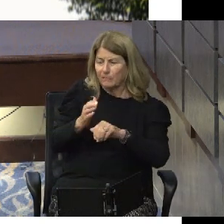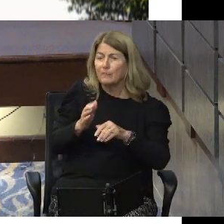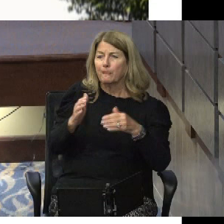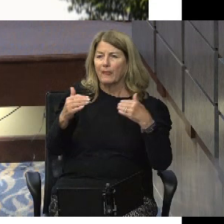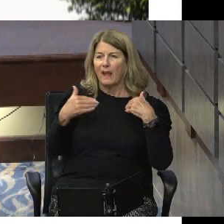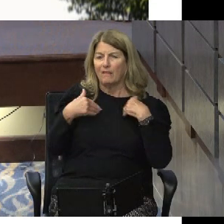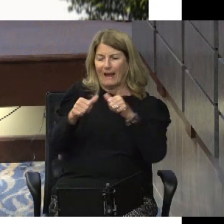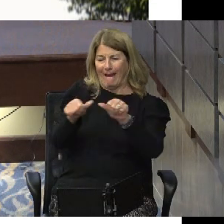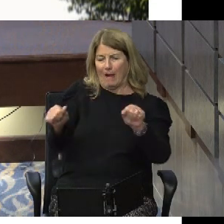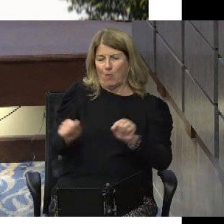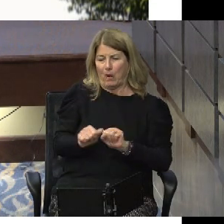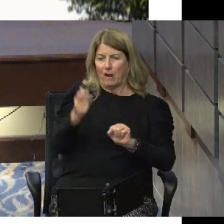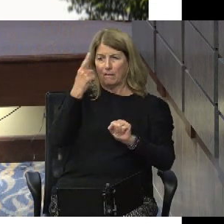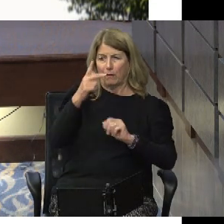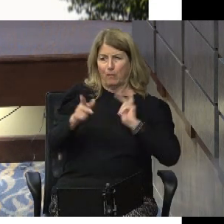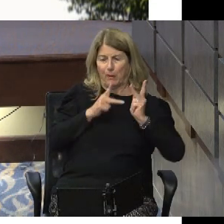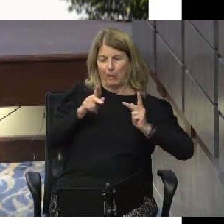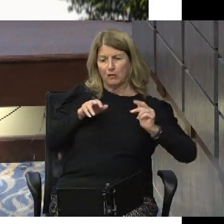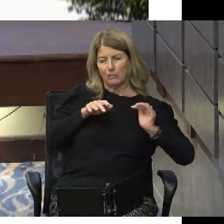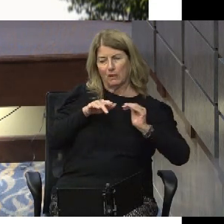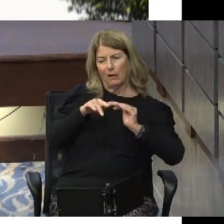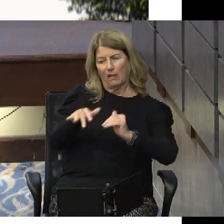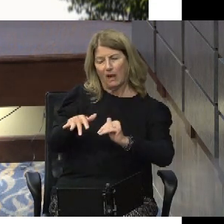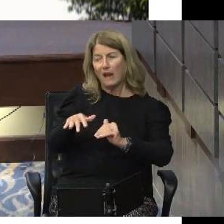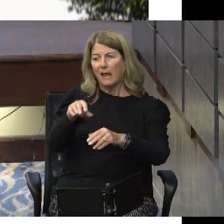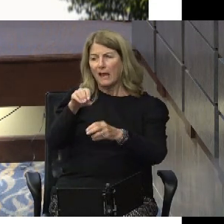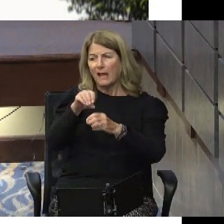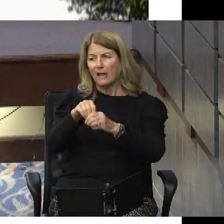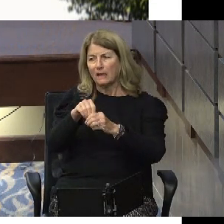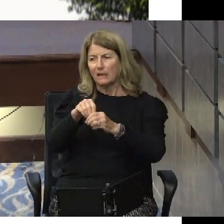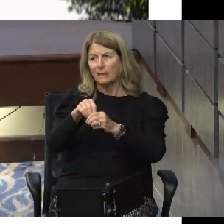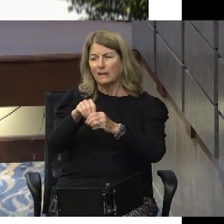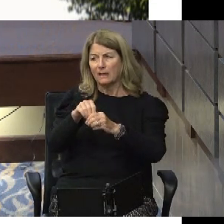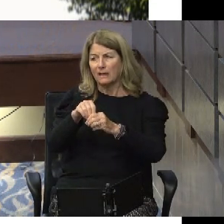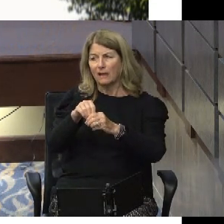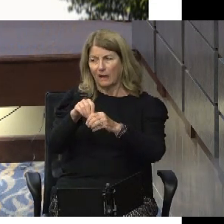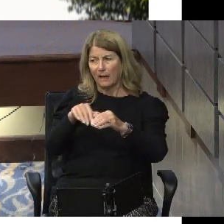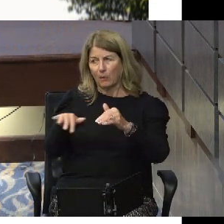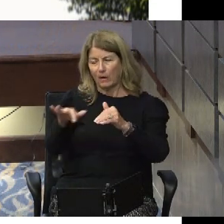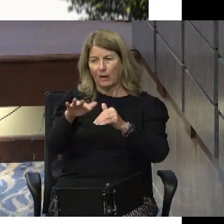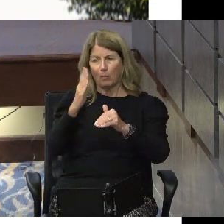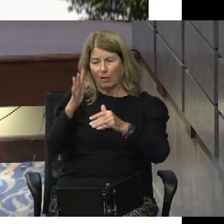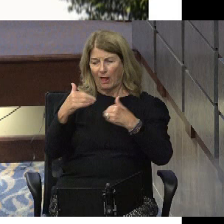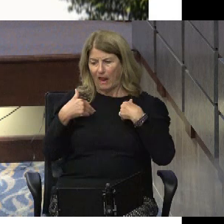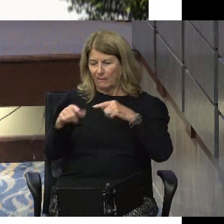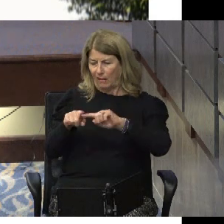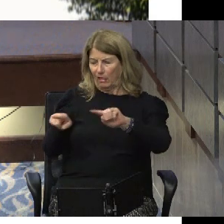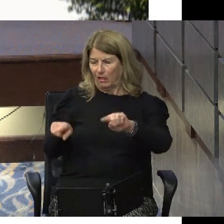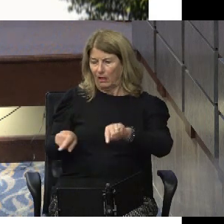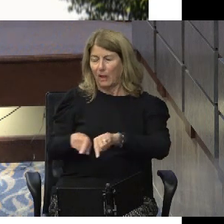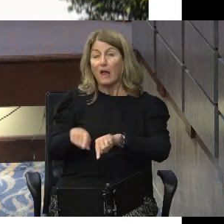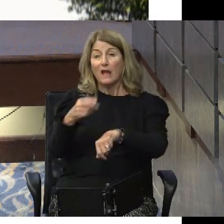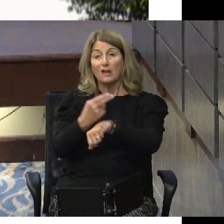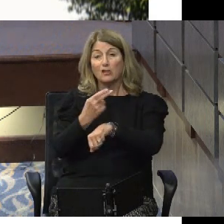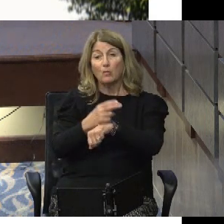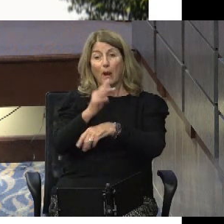gathering. In the ground plane will be a medallion that will have a historic map of this location showing you